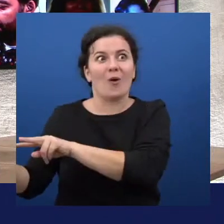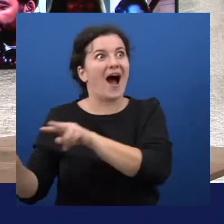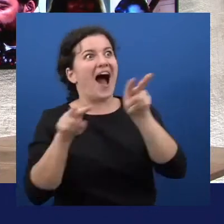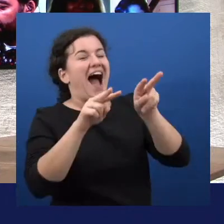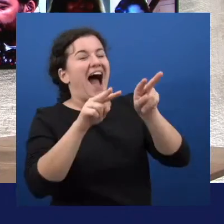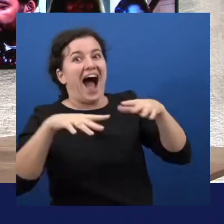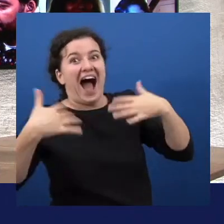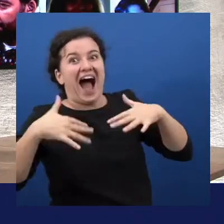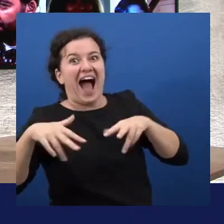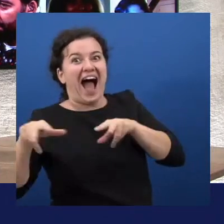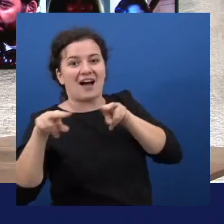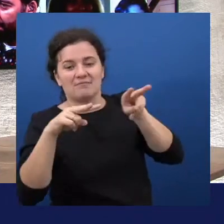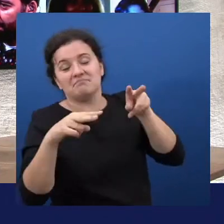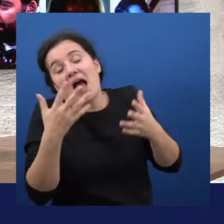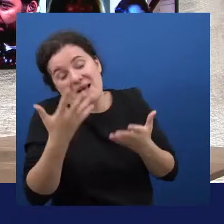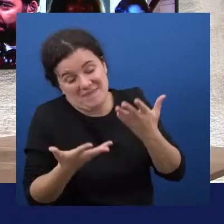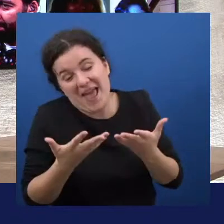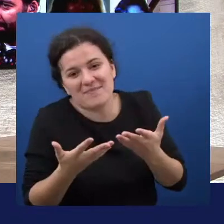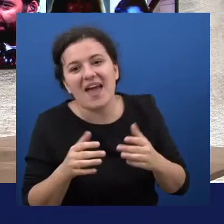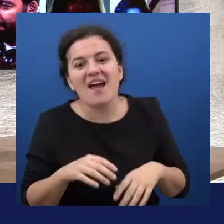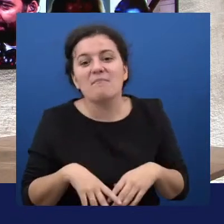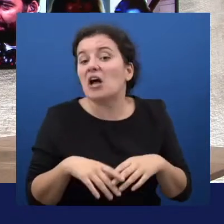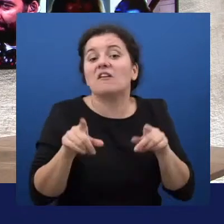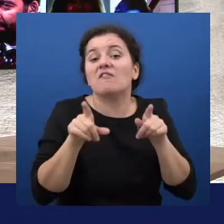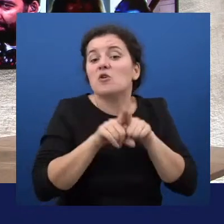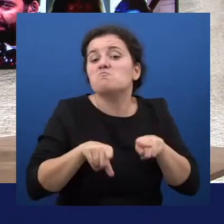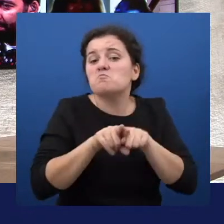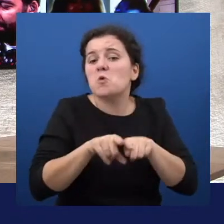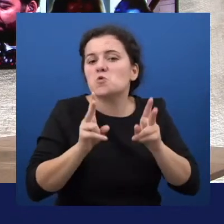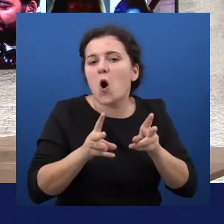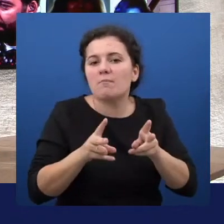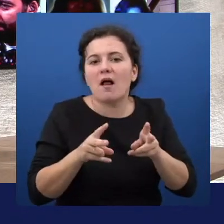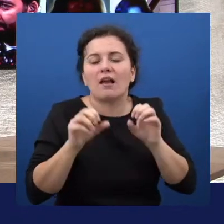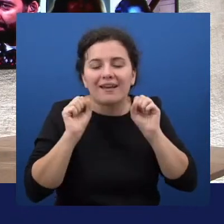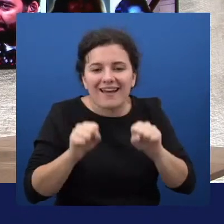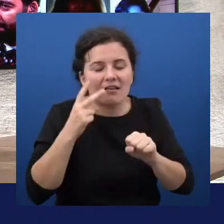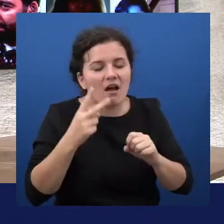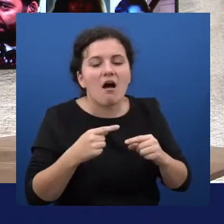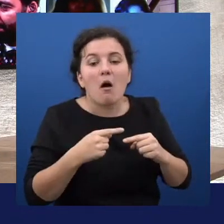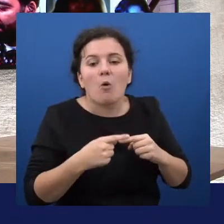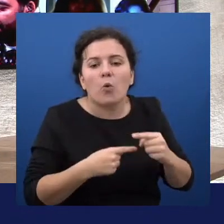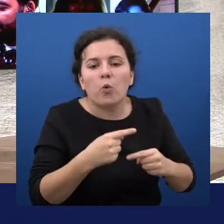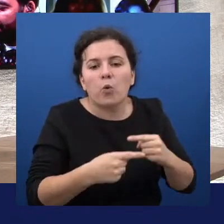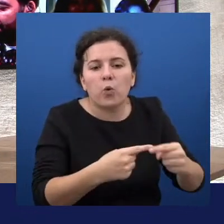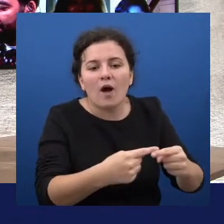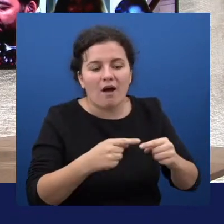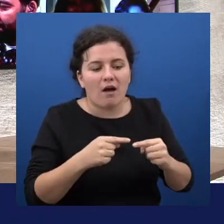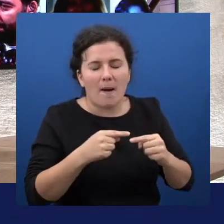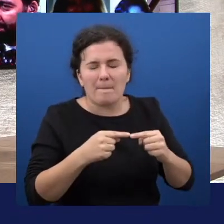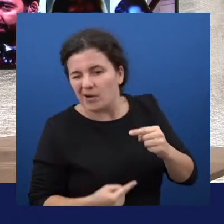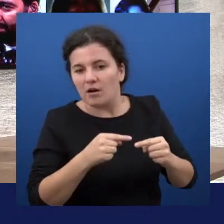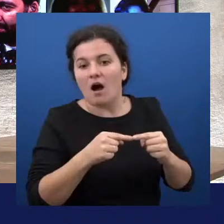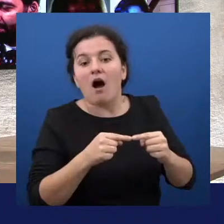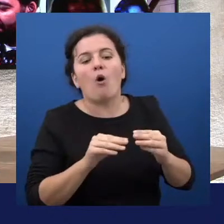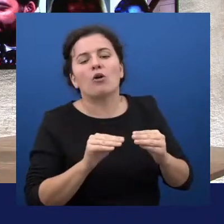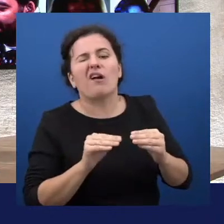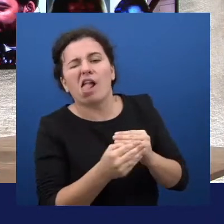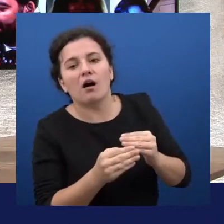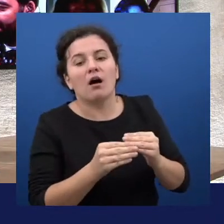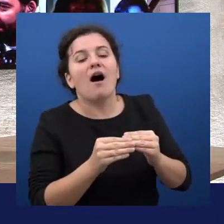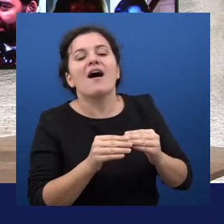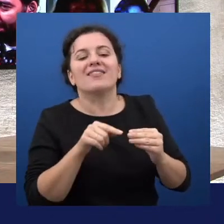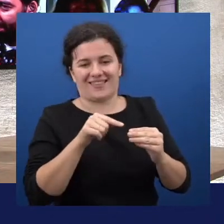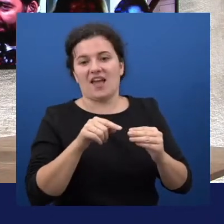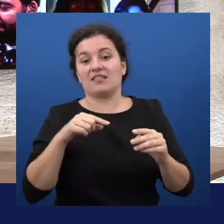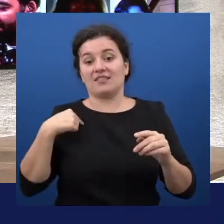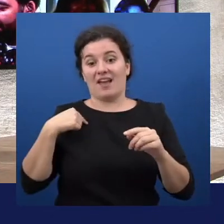and everyone decided to check it out. So the anomaly detector will detect that anomaly, and